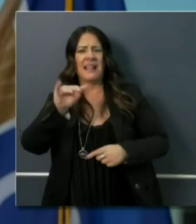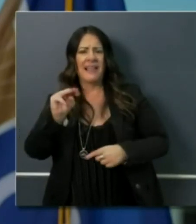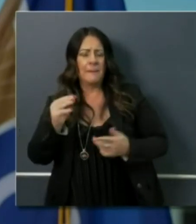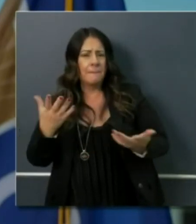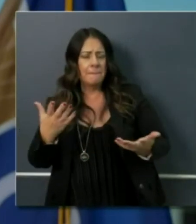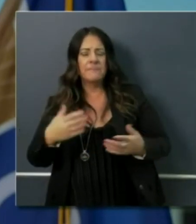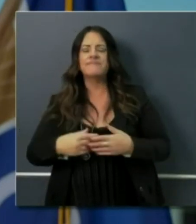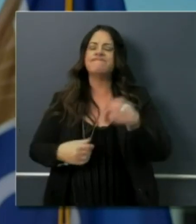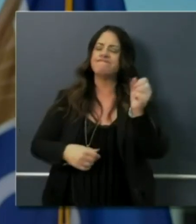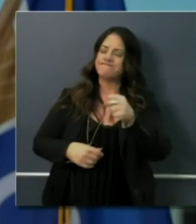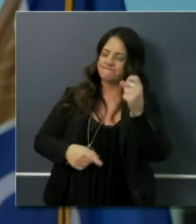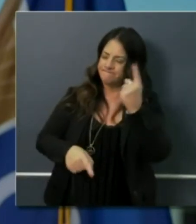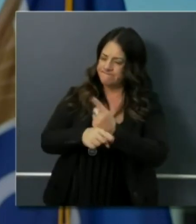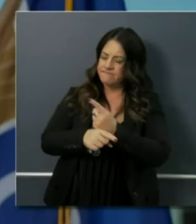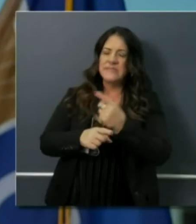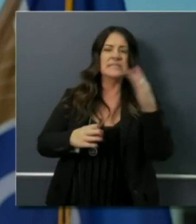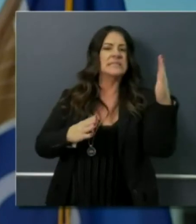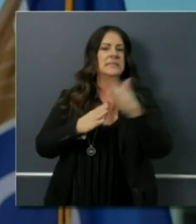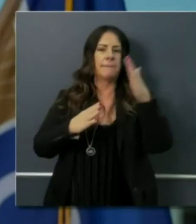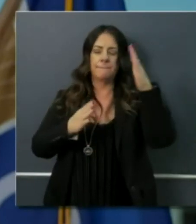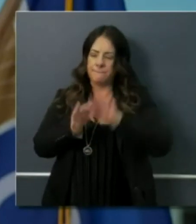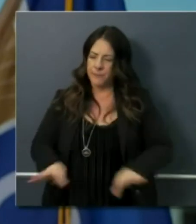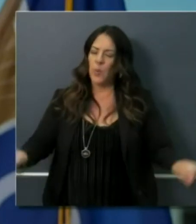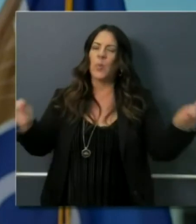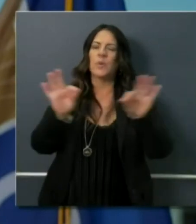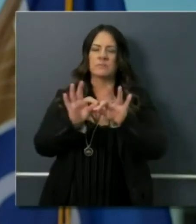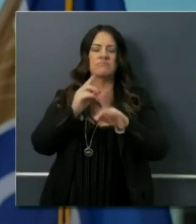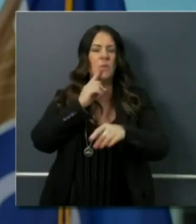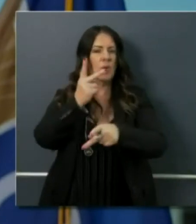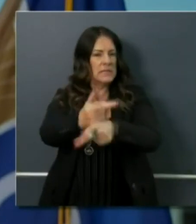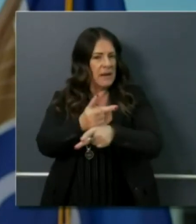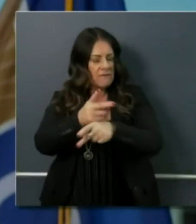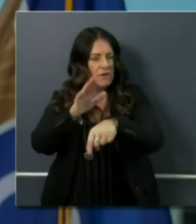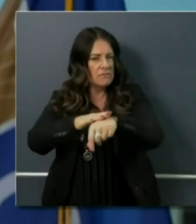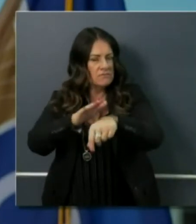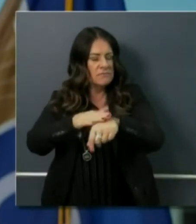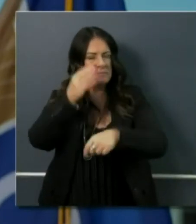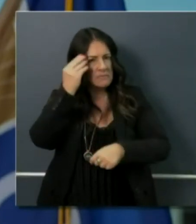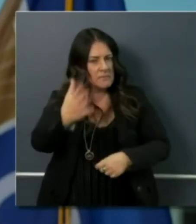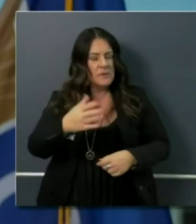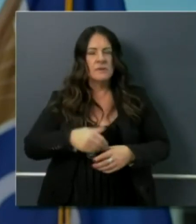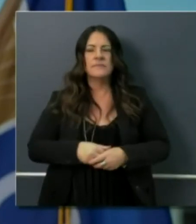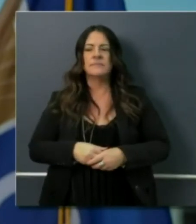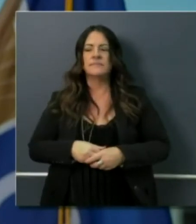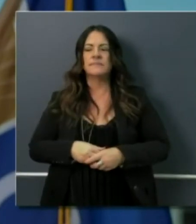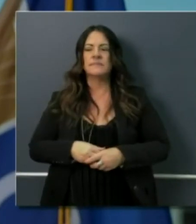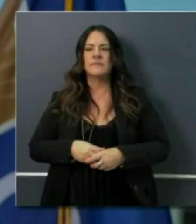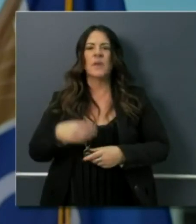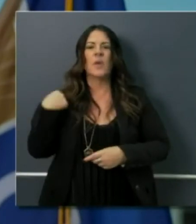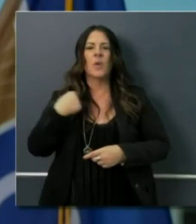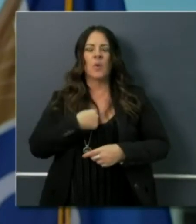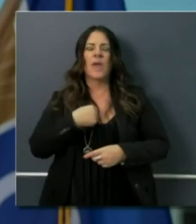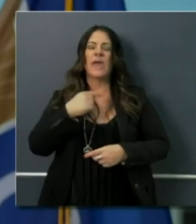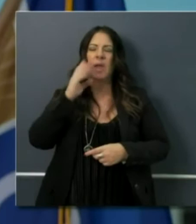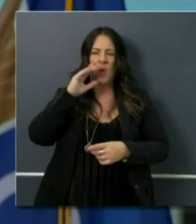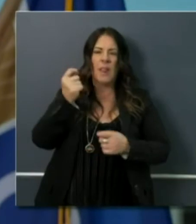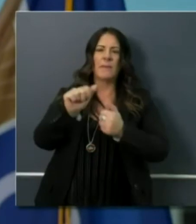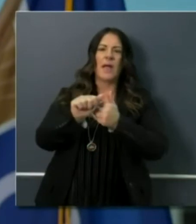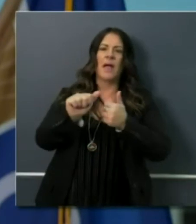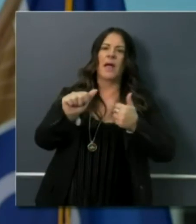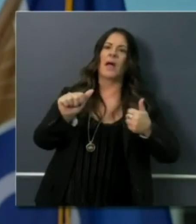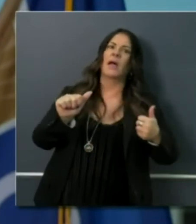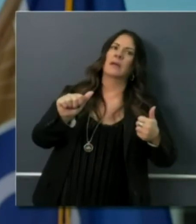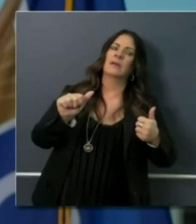remarkable thing. I can still say this, but I caution, I say this, and a week later, we see a backup, but we're still